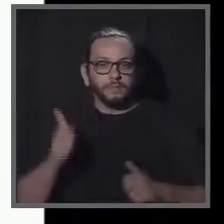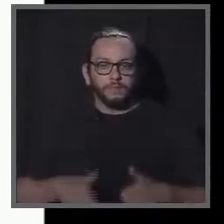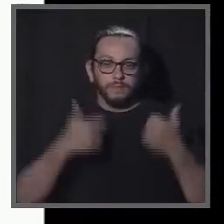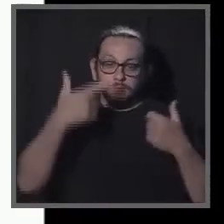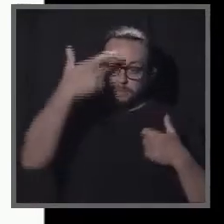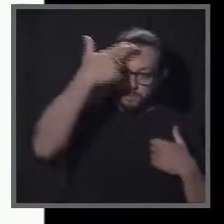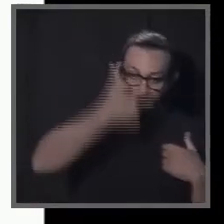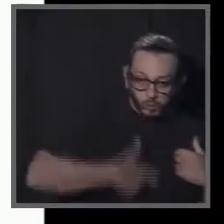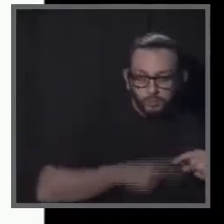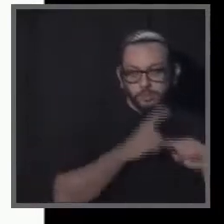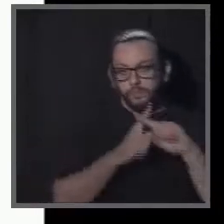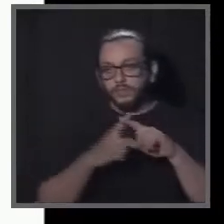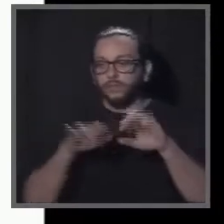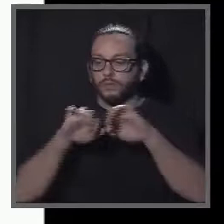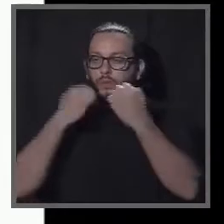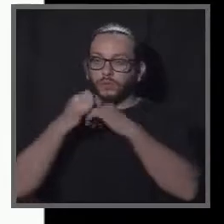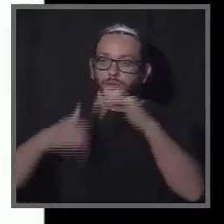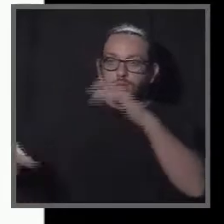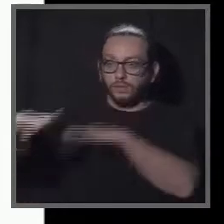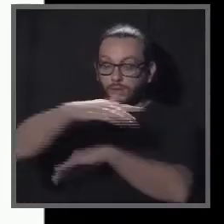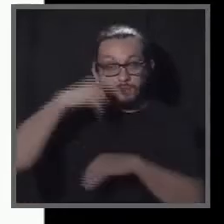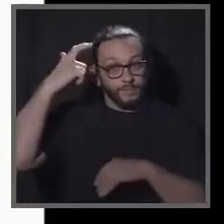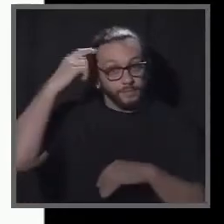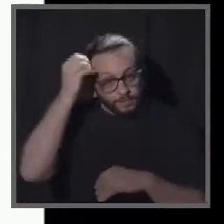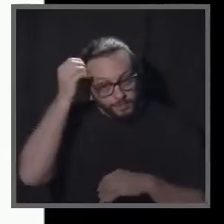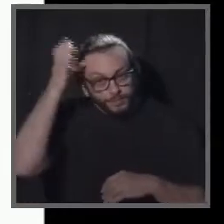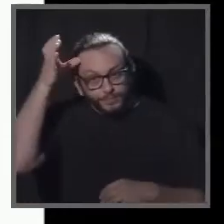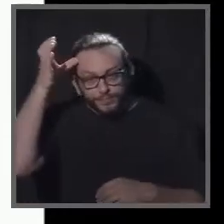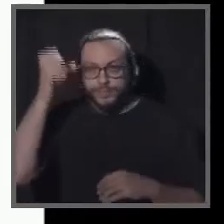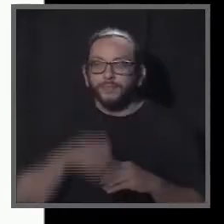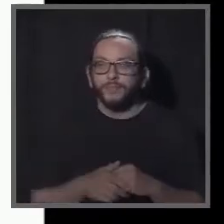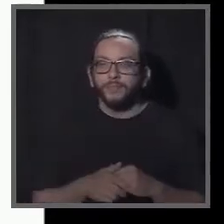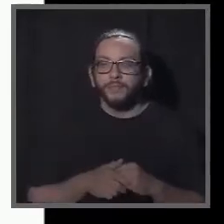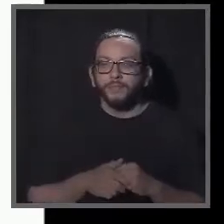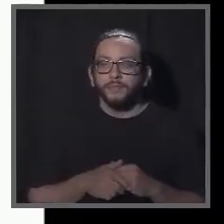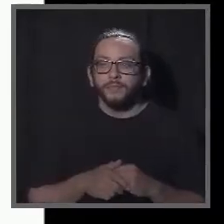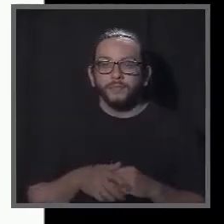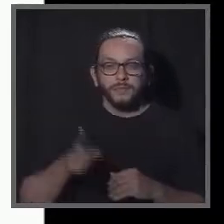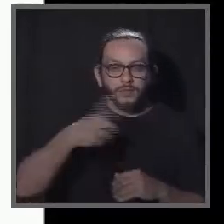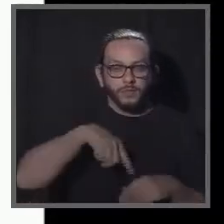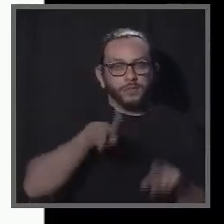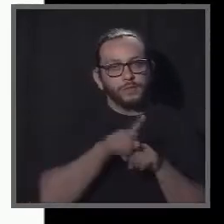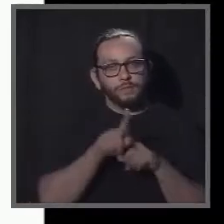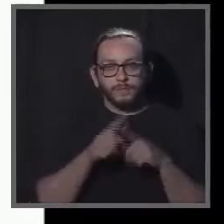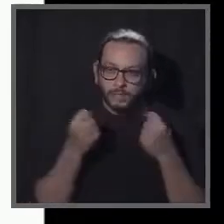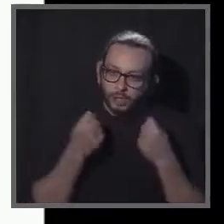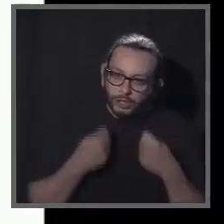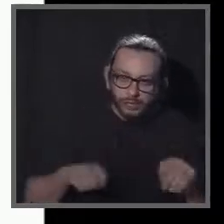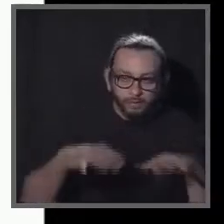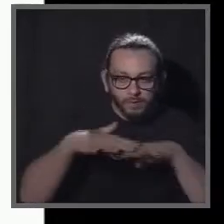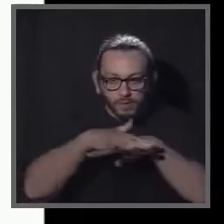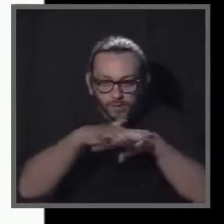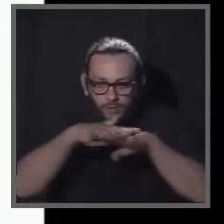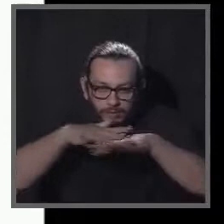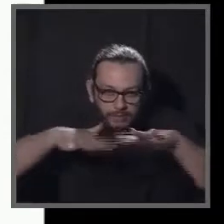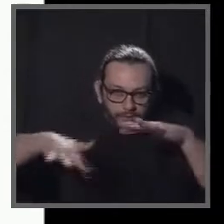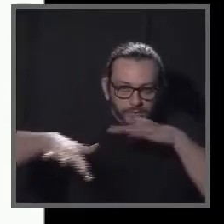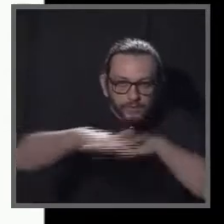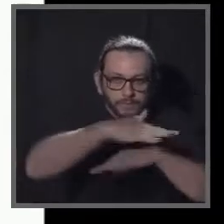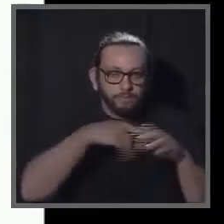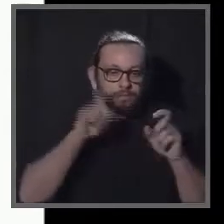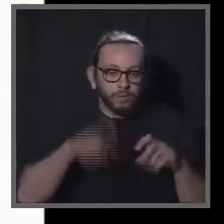intellectually. We thrive to build networks and bridge gaps. Actually, this is